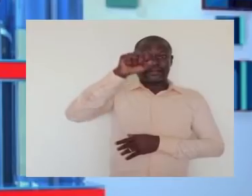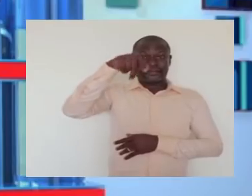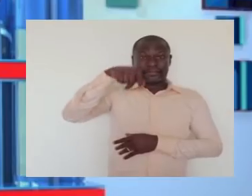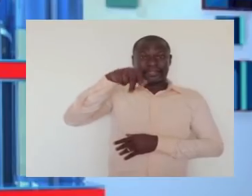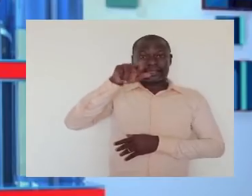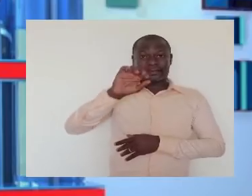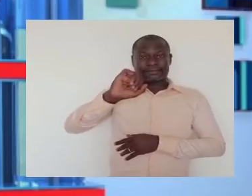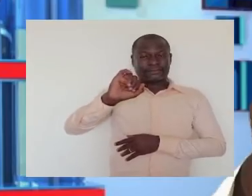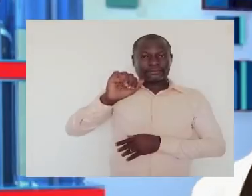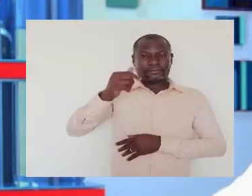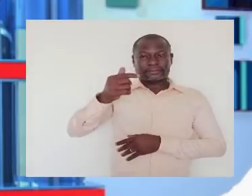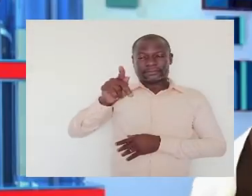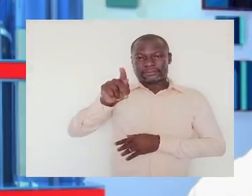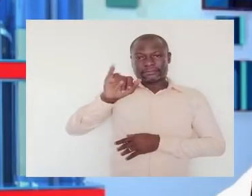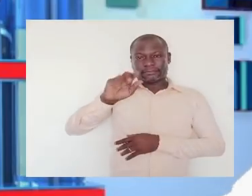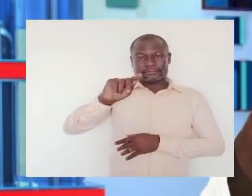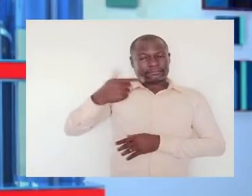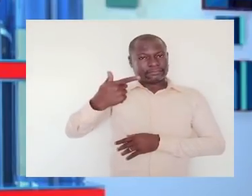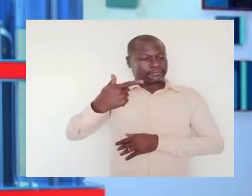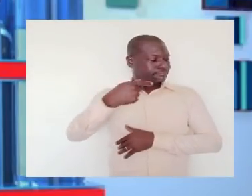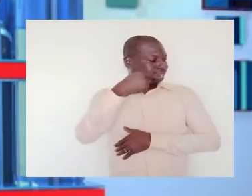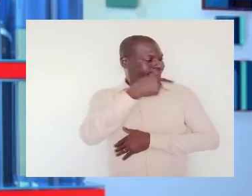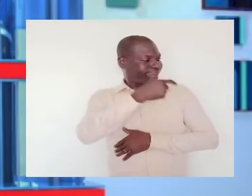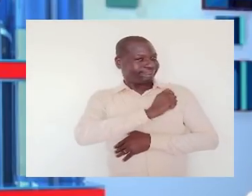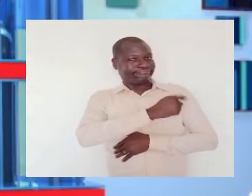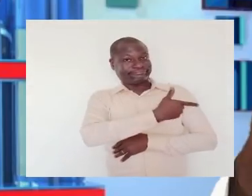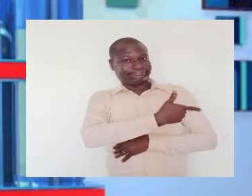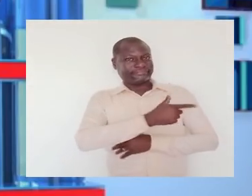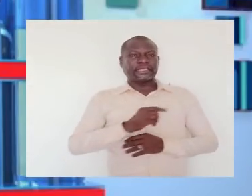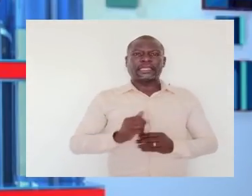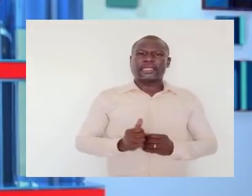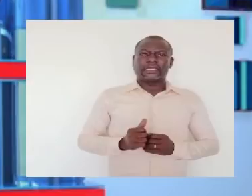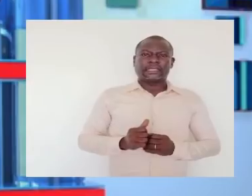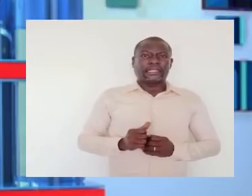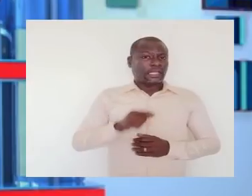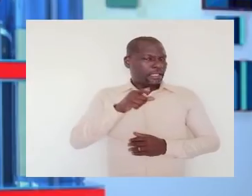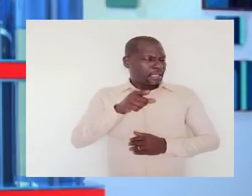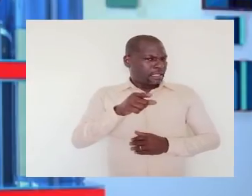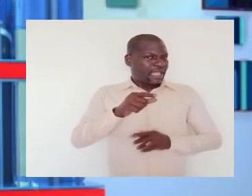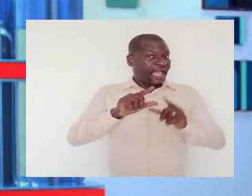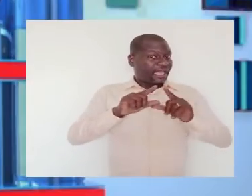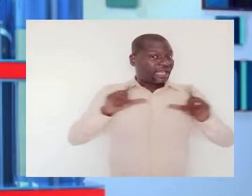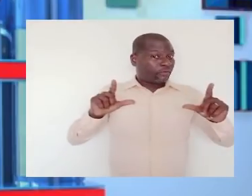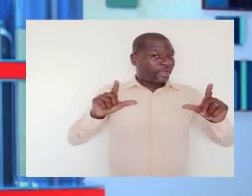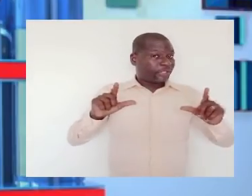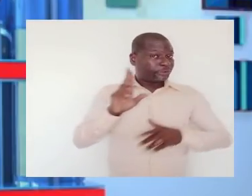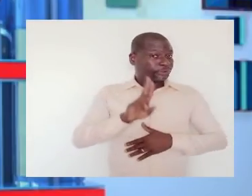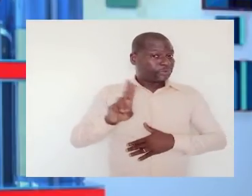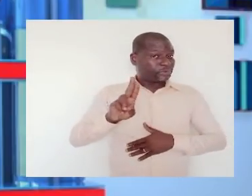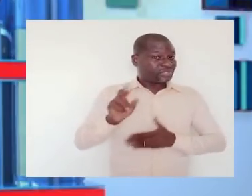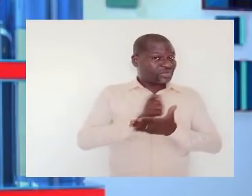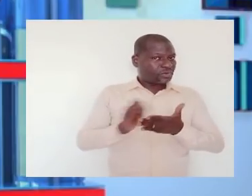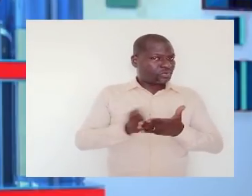sprinkling enti o sprinkle ensuo no wo enipa no so me ka kira wo se Greek kasa no a ye